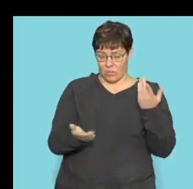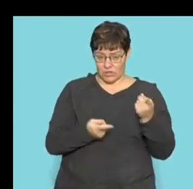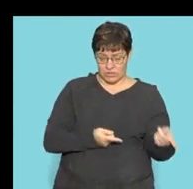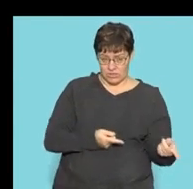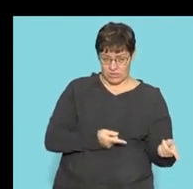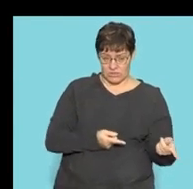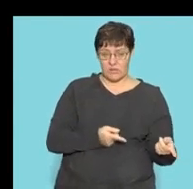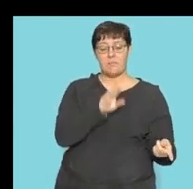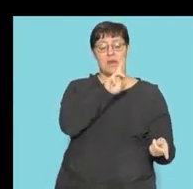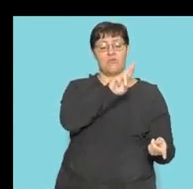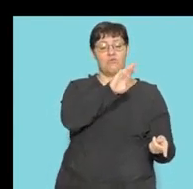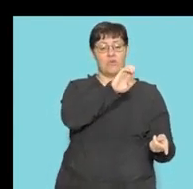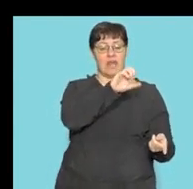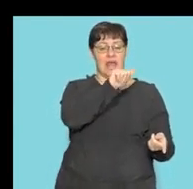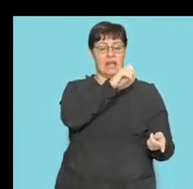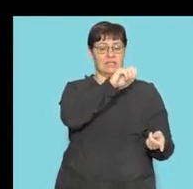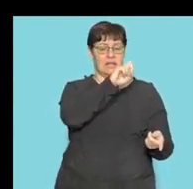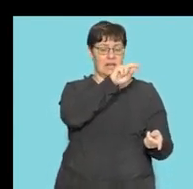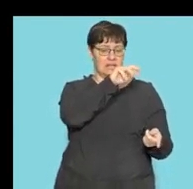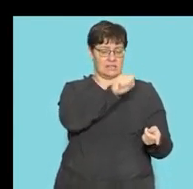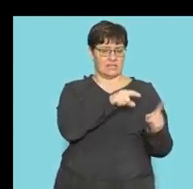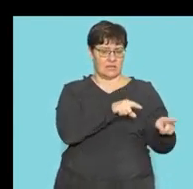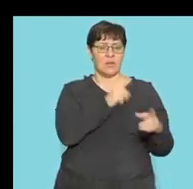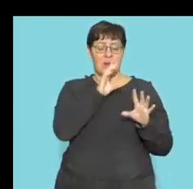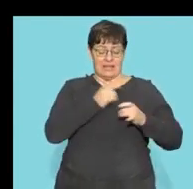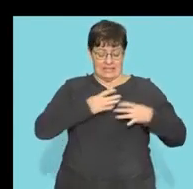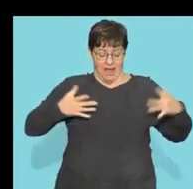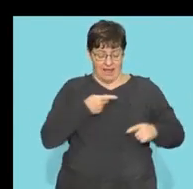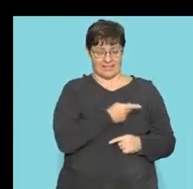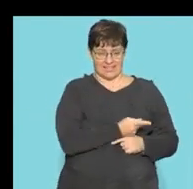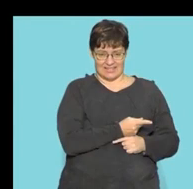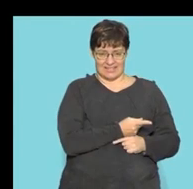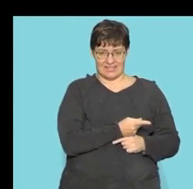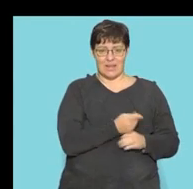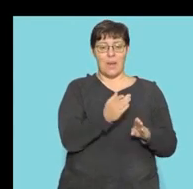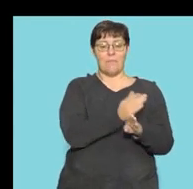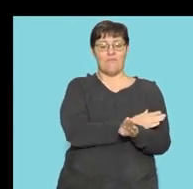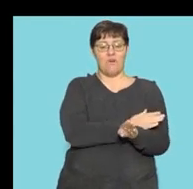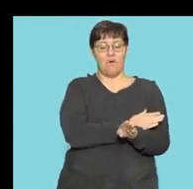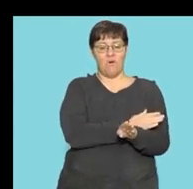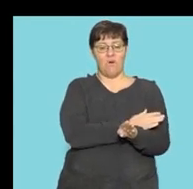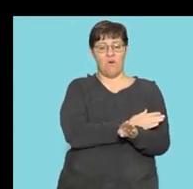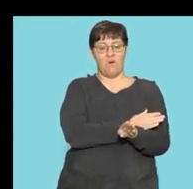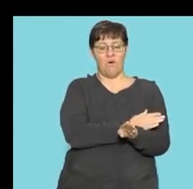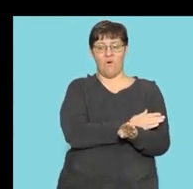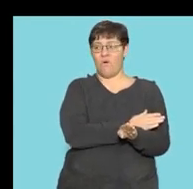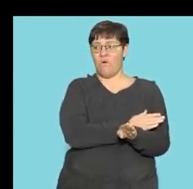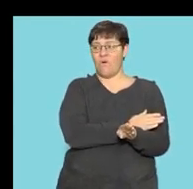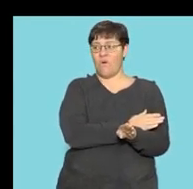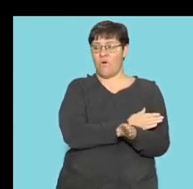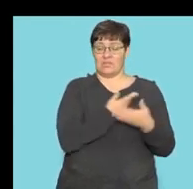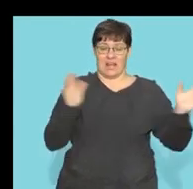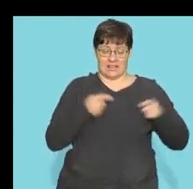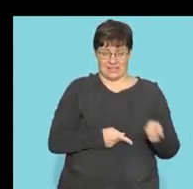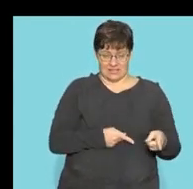the left-hand side of this equation are known as the reactants. Those are the things that we've got at the start before the switch was open.